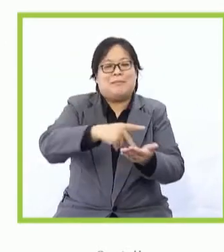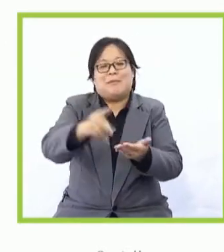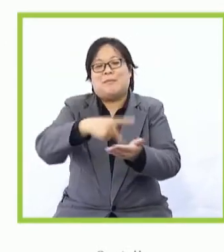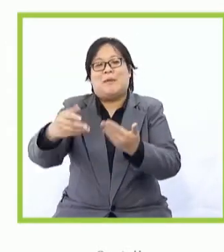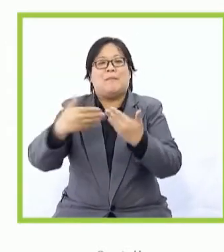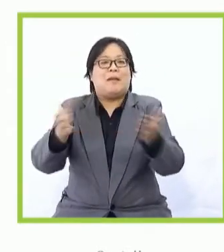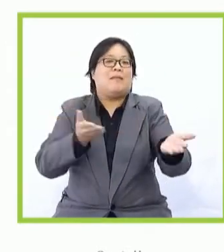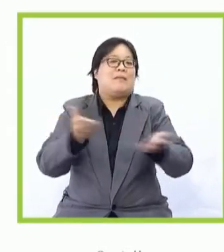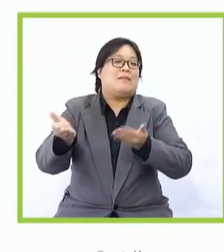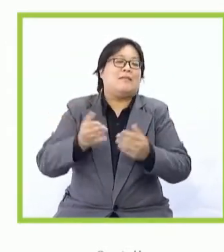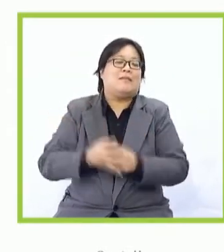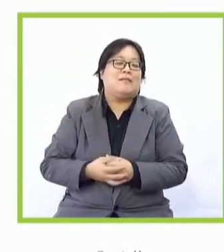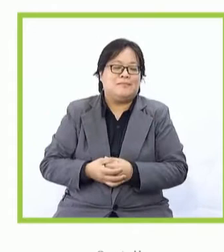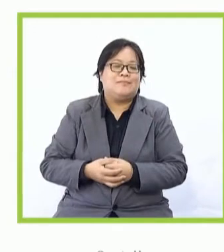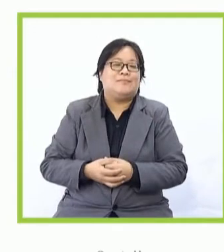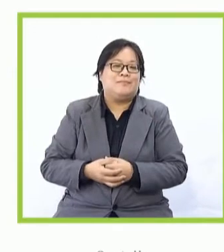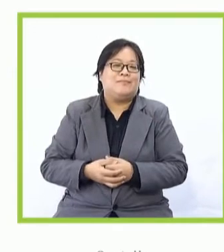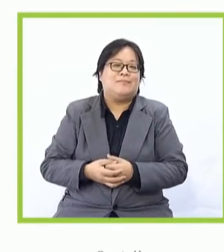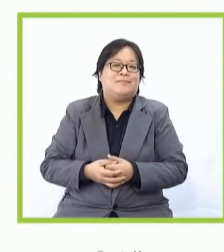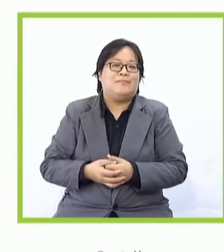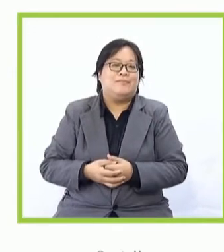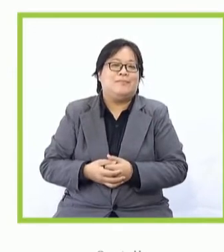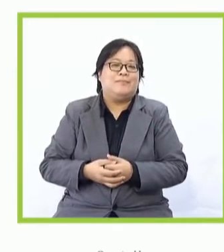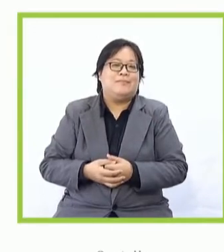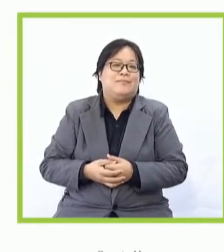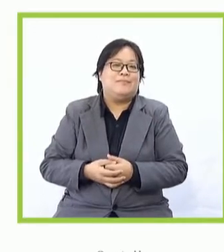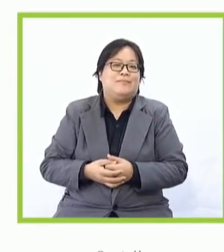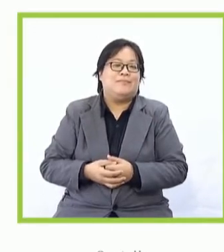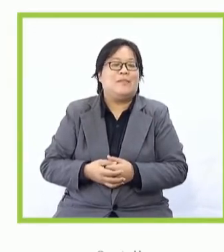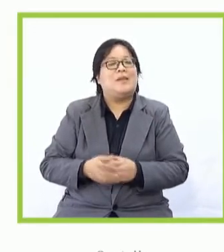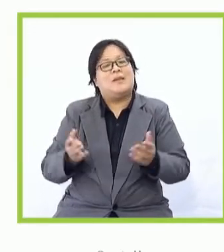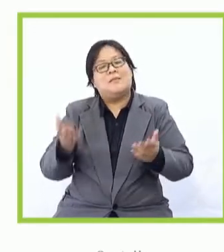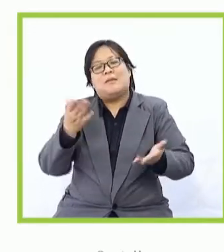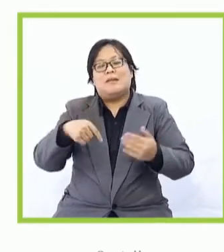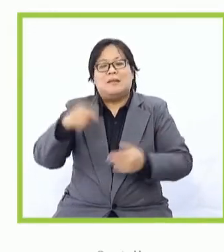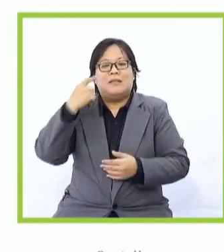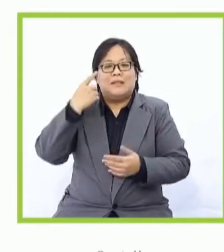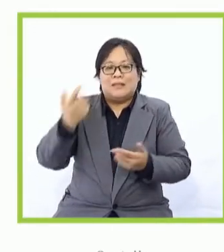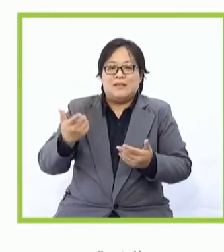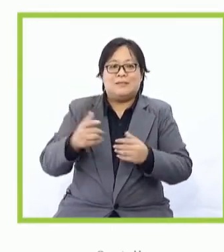services in the coming year. Now, as Wilkinson and Pickett